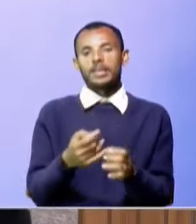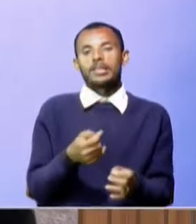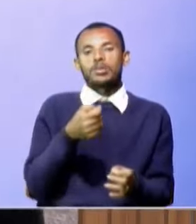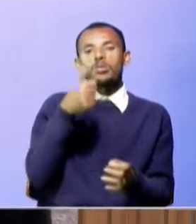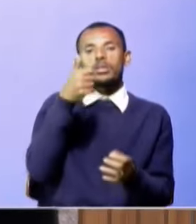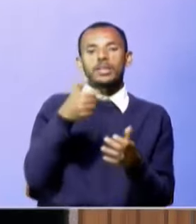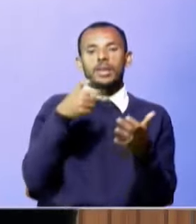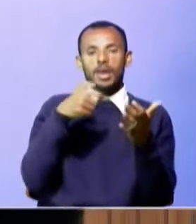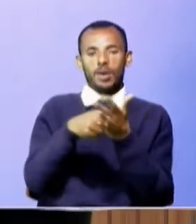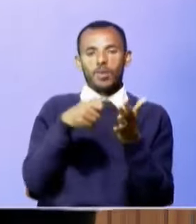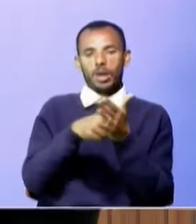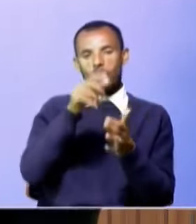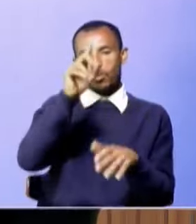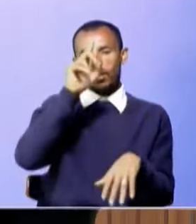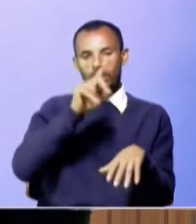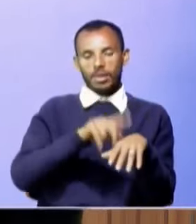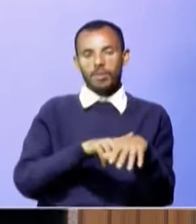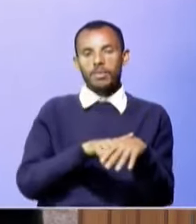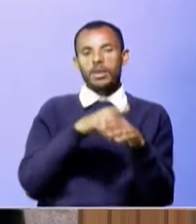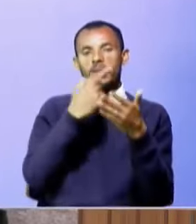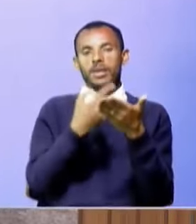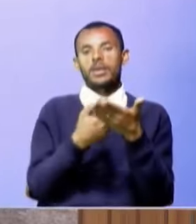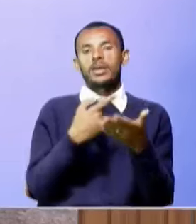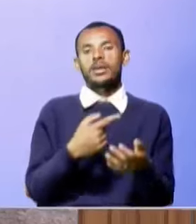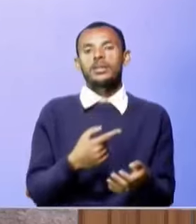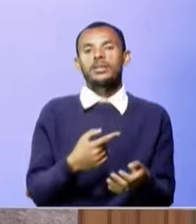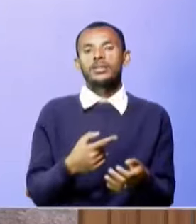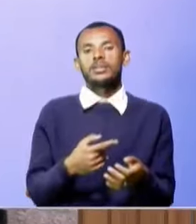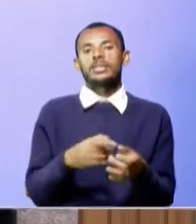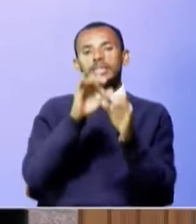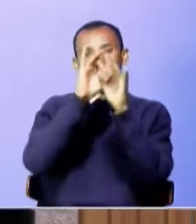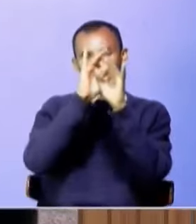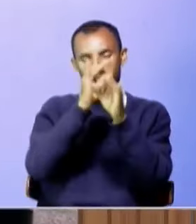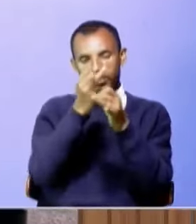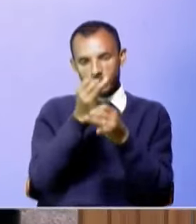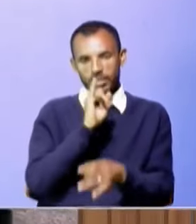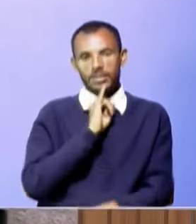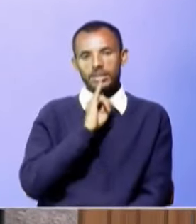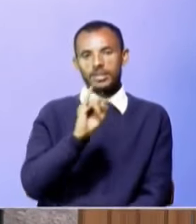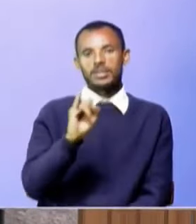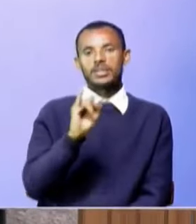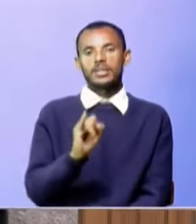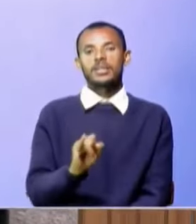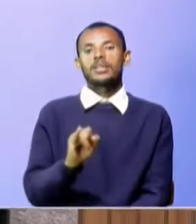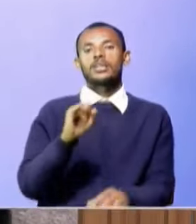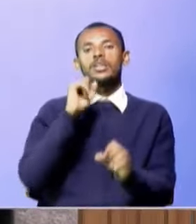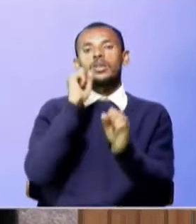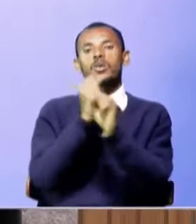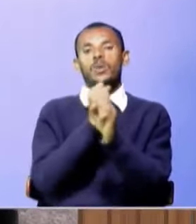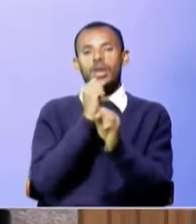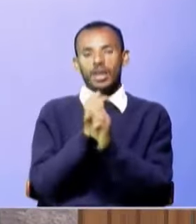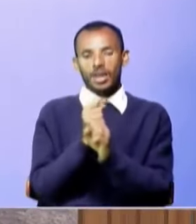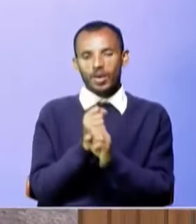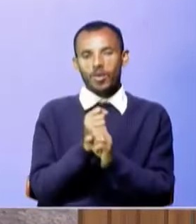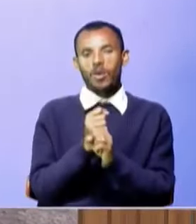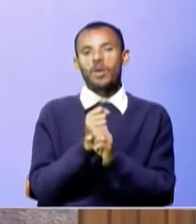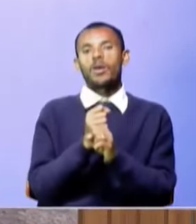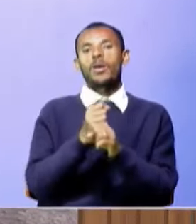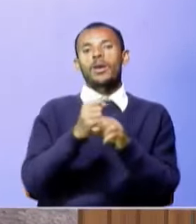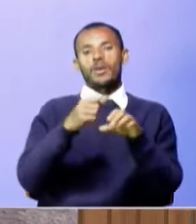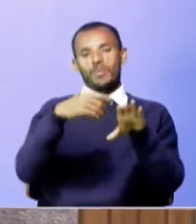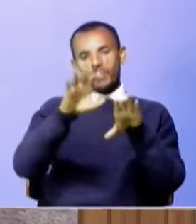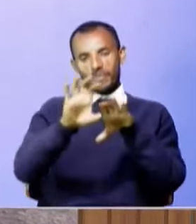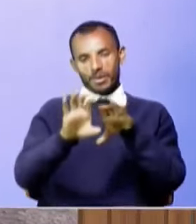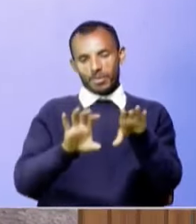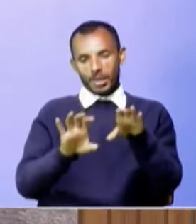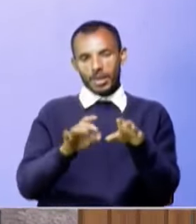a coin once? Here, the experiment is doing or performing a coin,